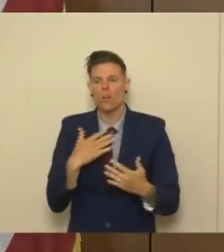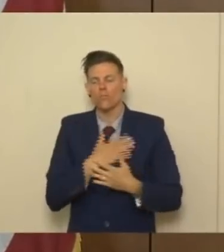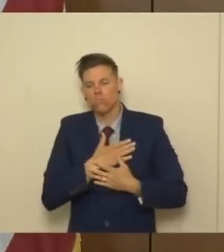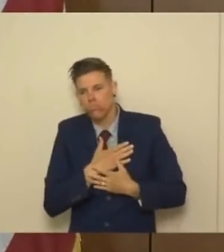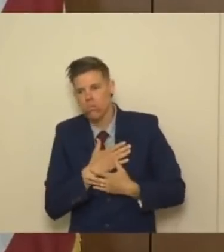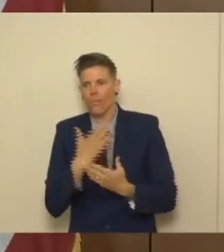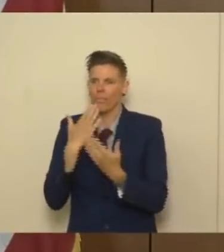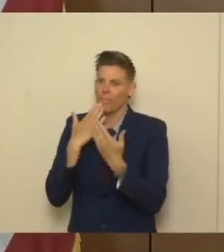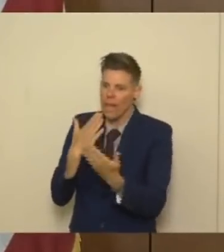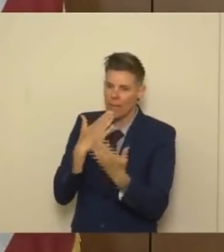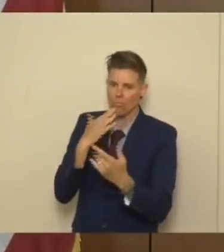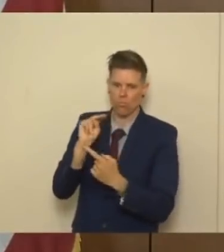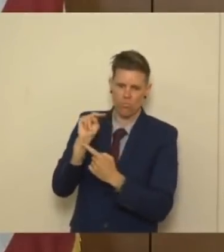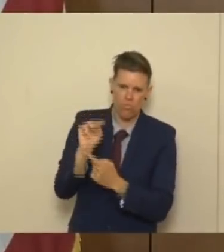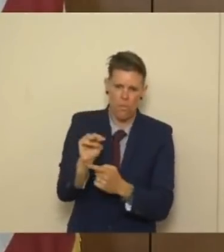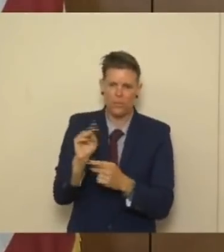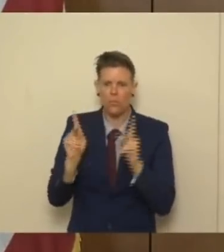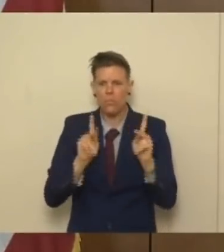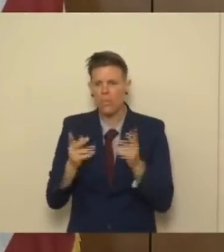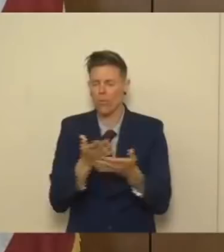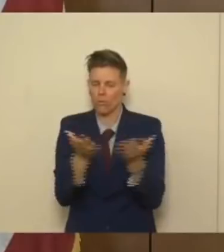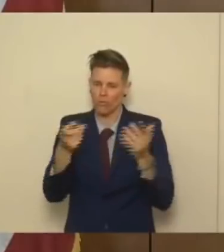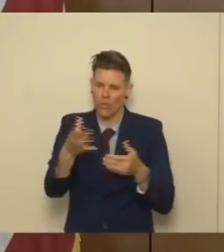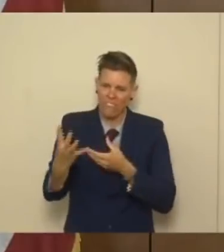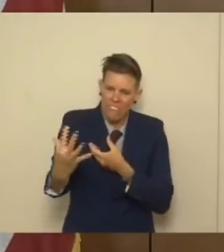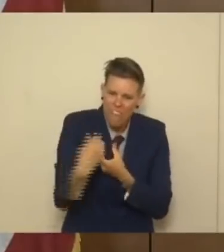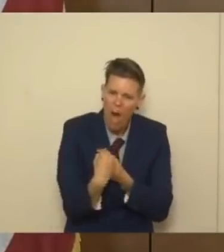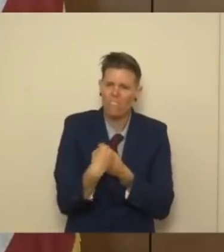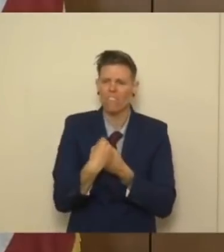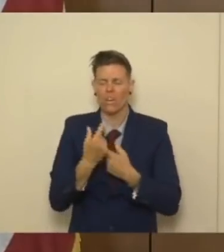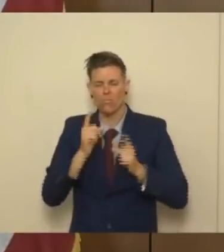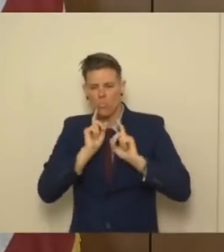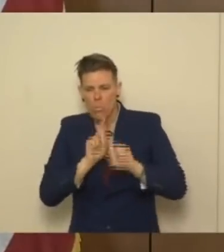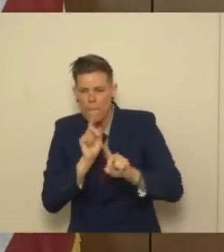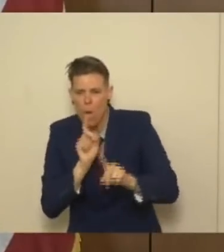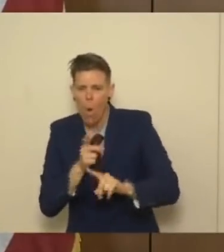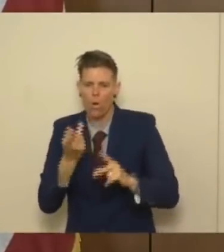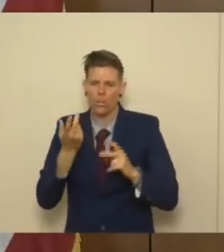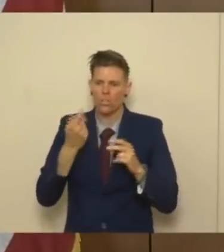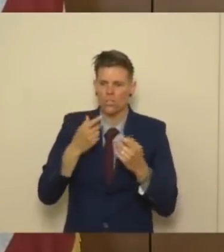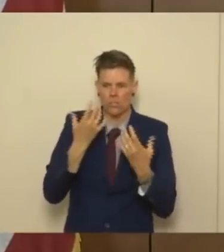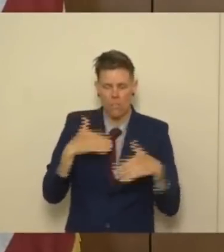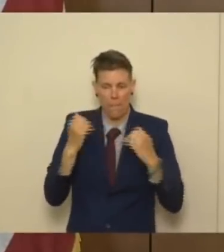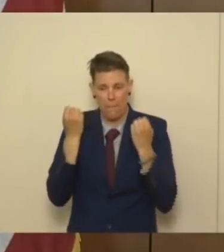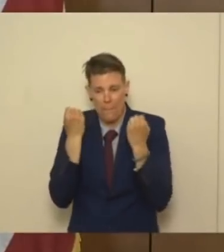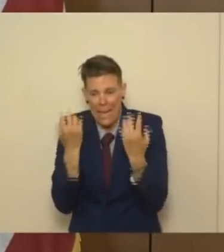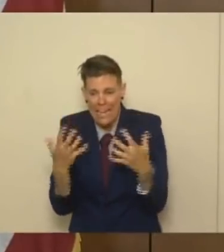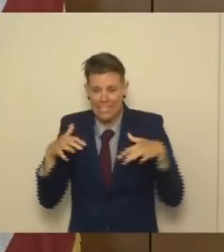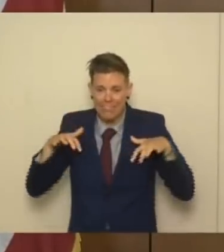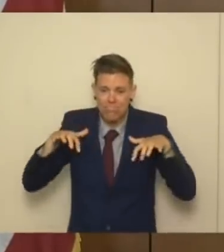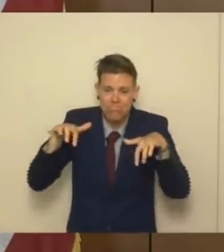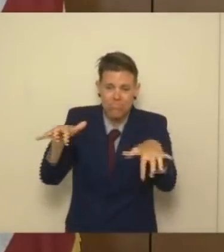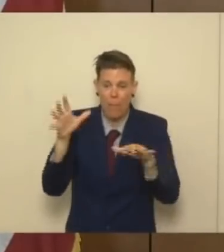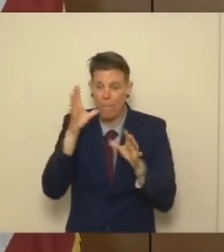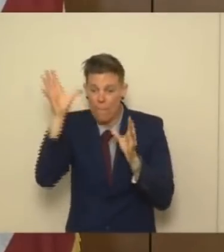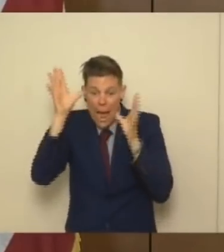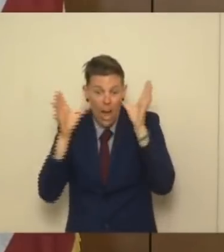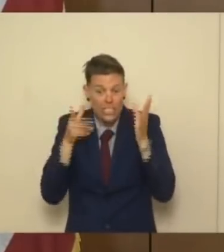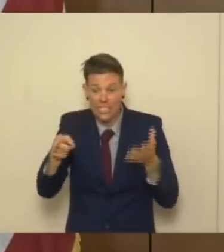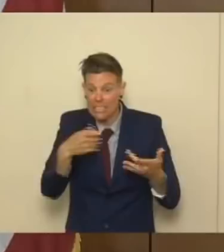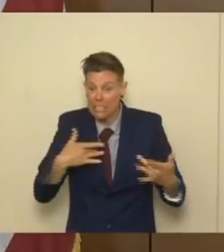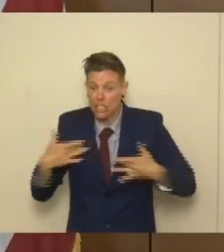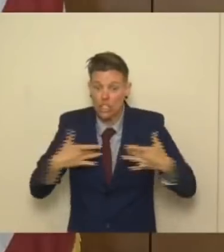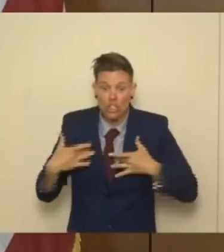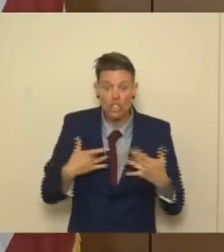it. And there are a lot of parents who are really, frankly, concerned and don't know about work and